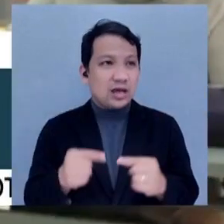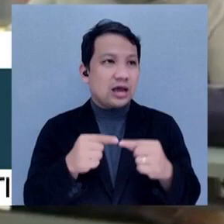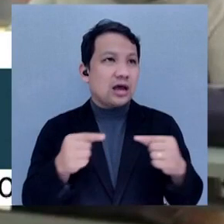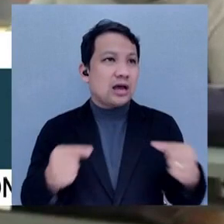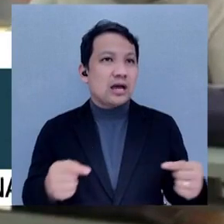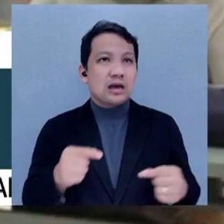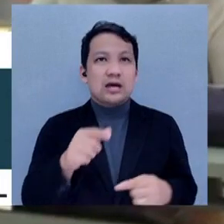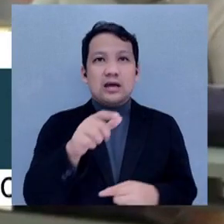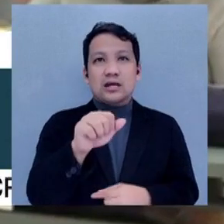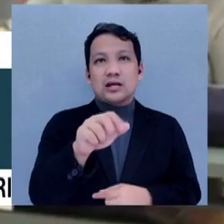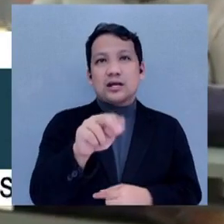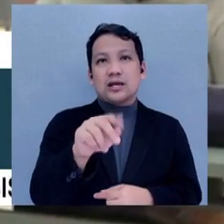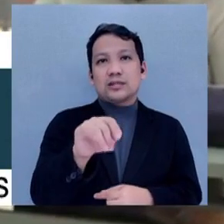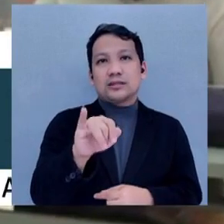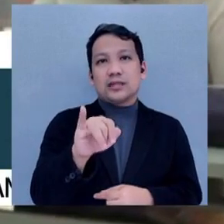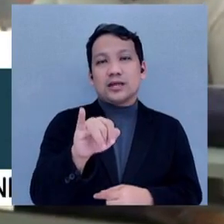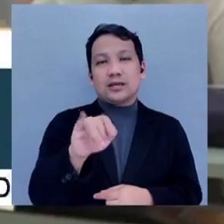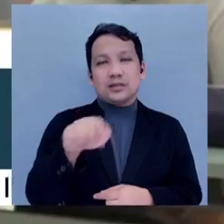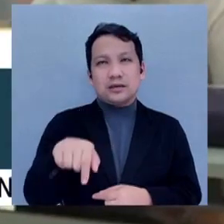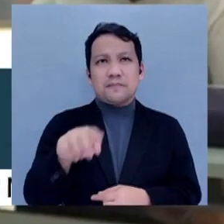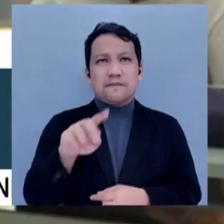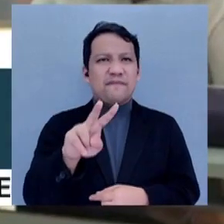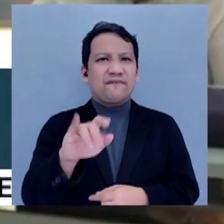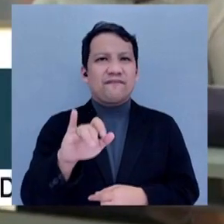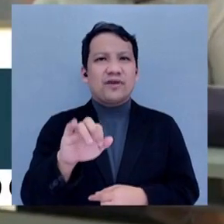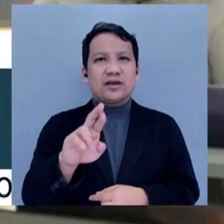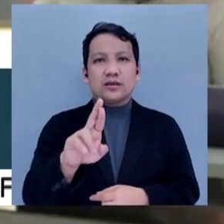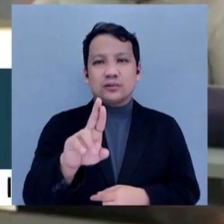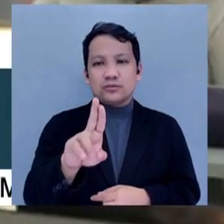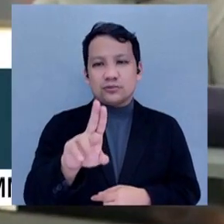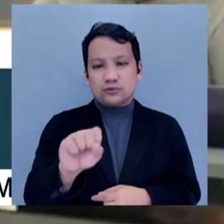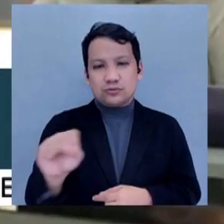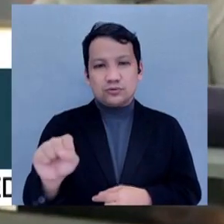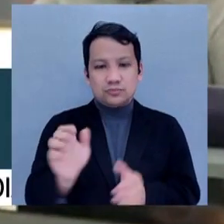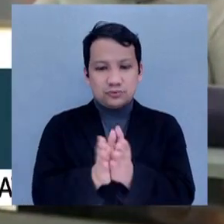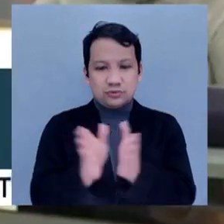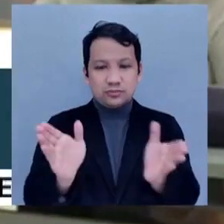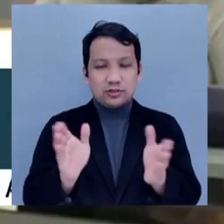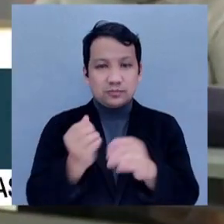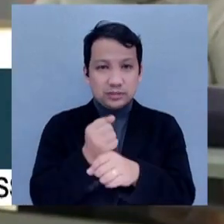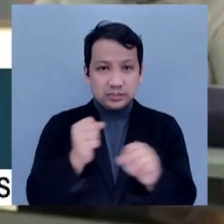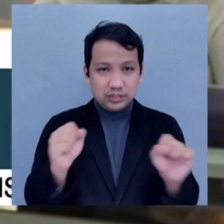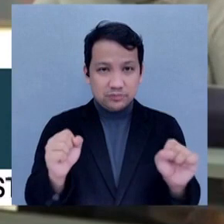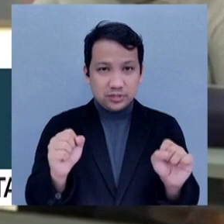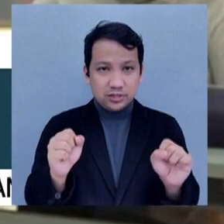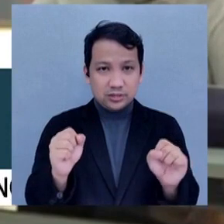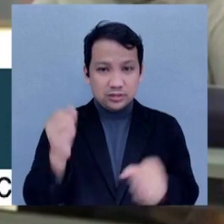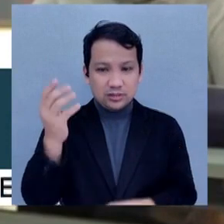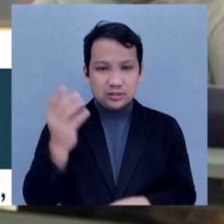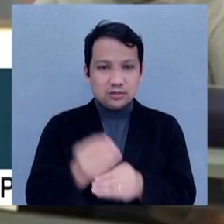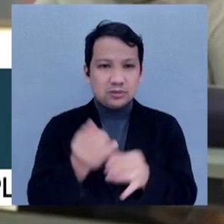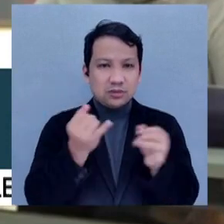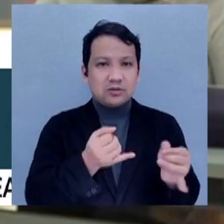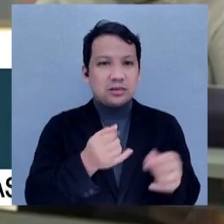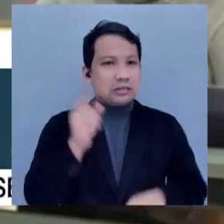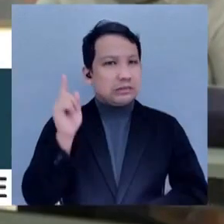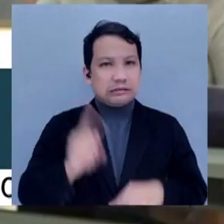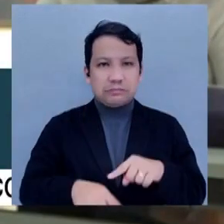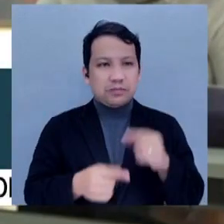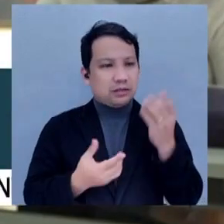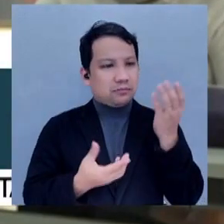antivirus in general, antivirus, anti-cyber security, but it is not